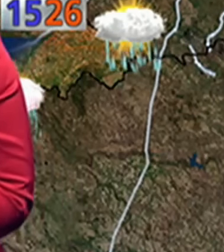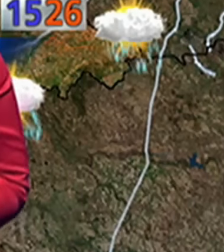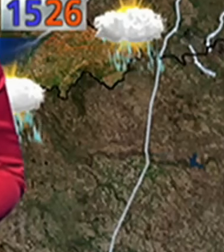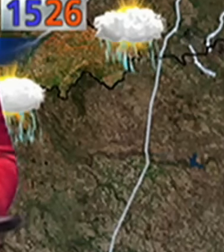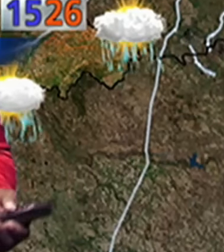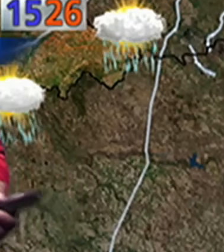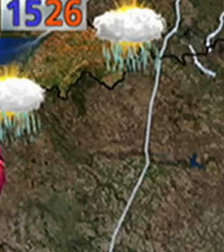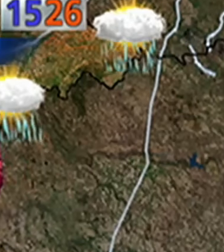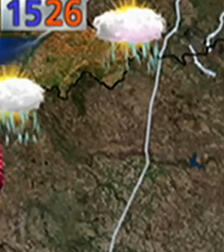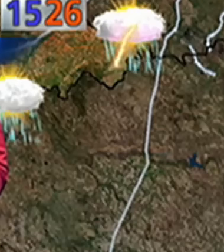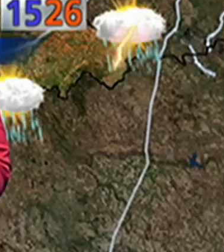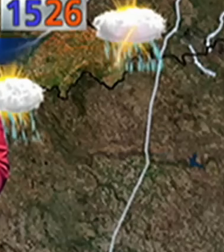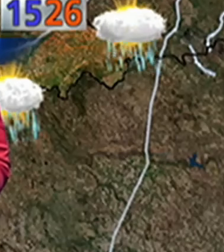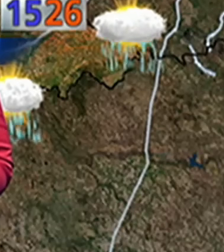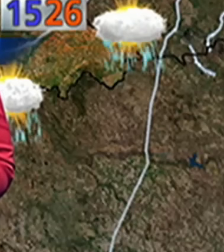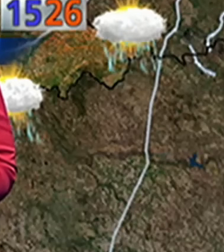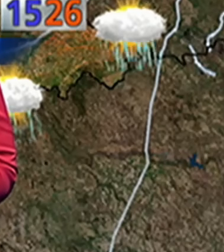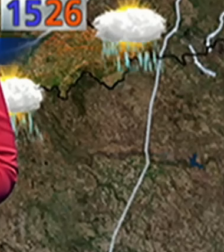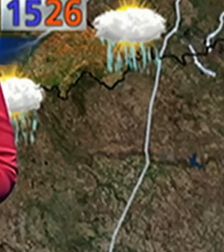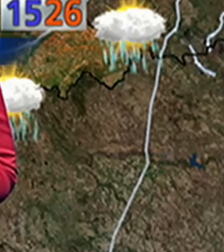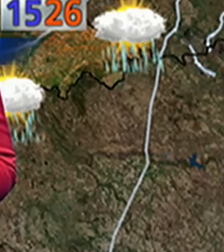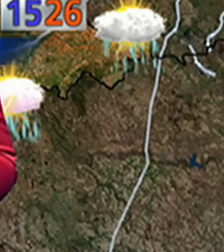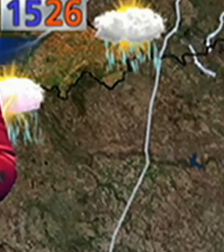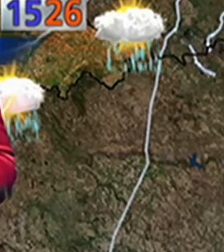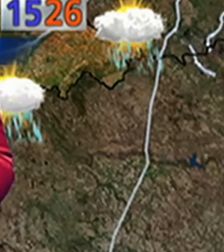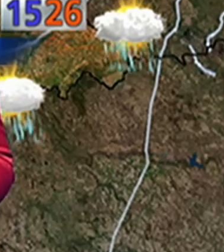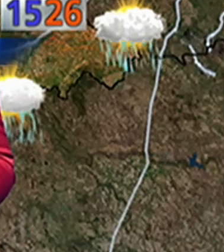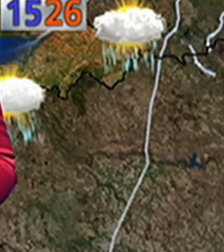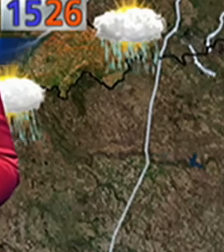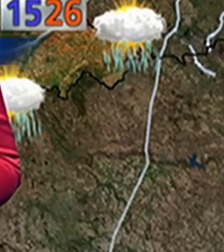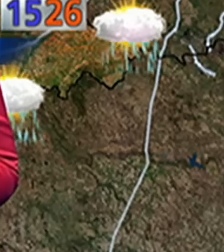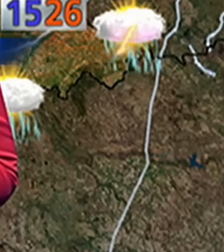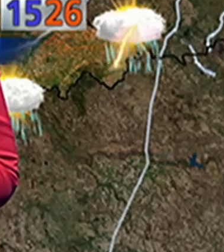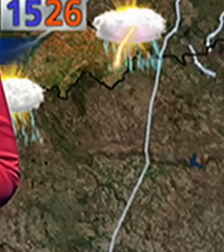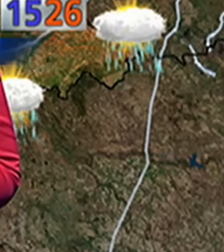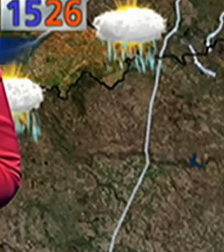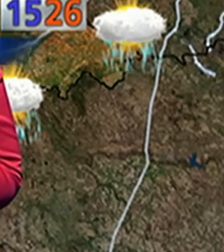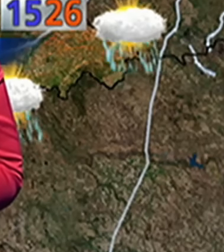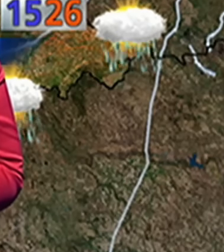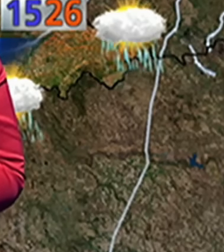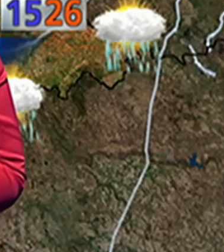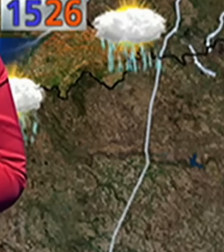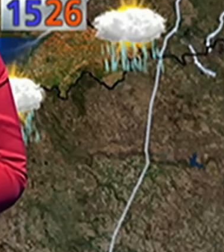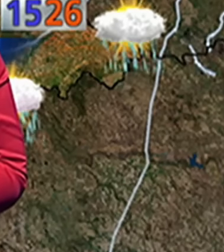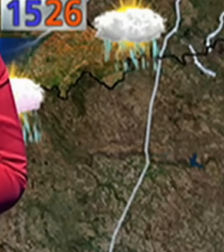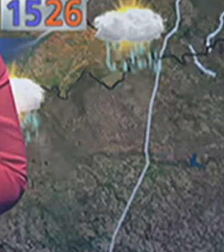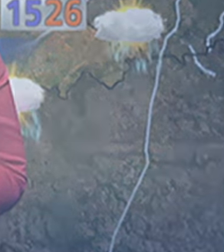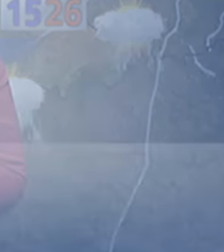34 mogatso ka gore la go tsoga magoro ga se go latlhana re kopane mo nakong e tlang a ne boroko